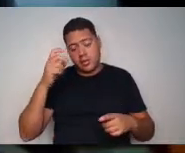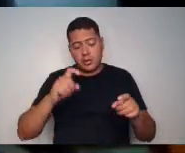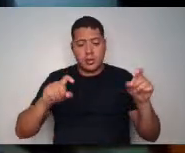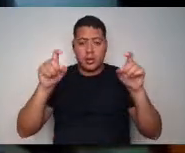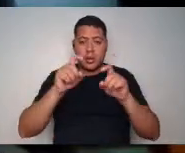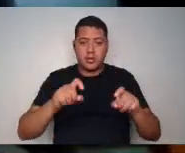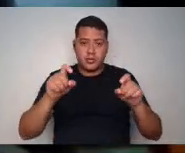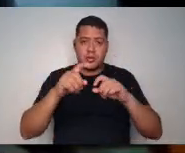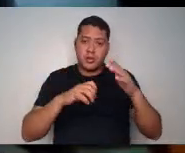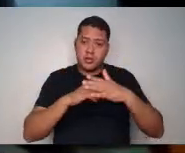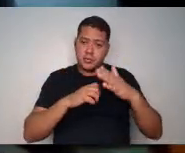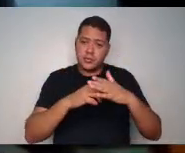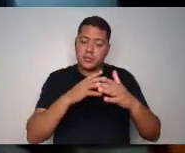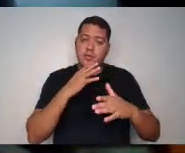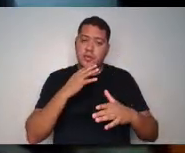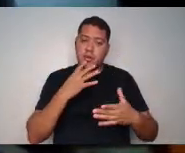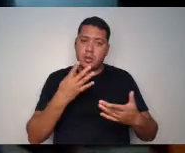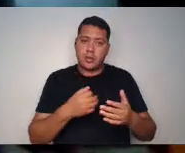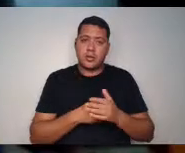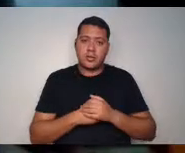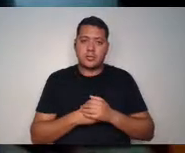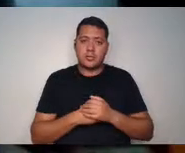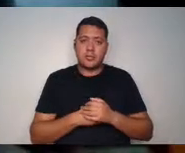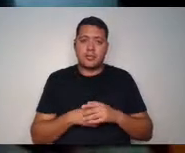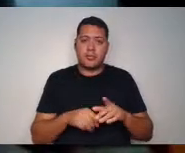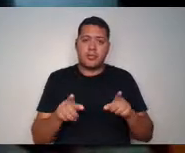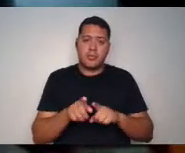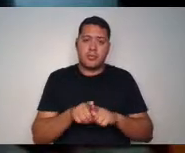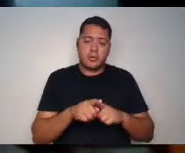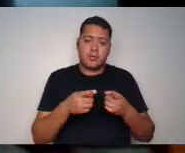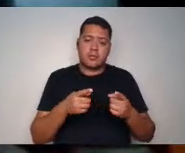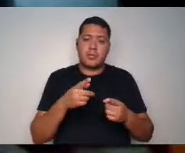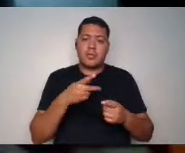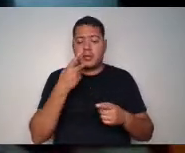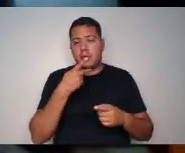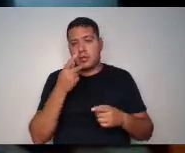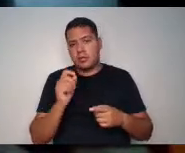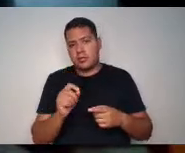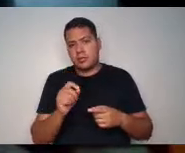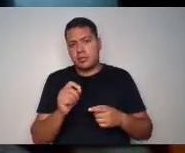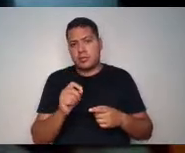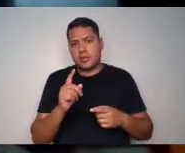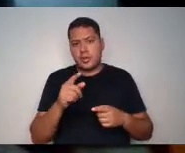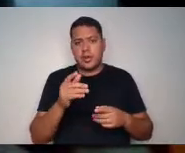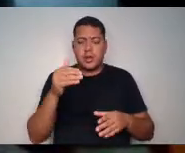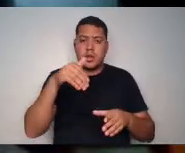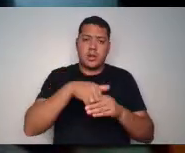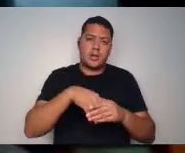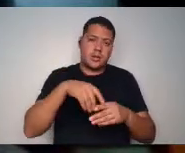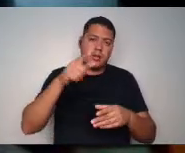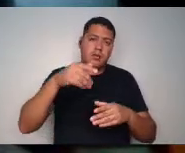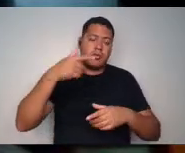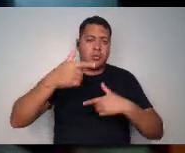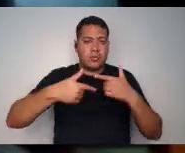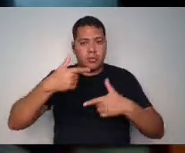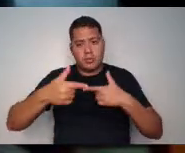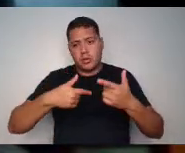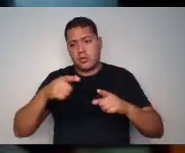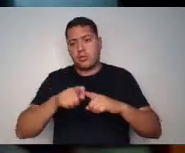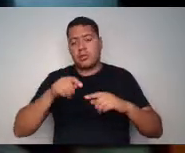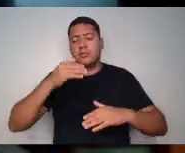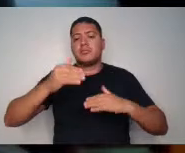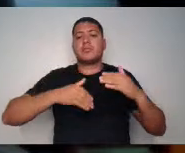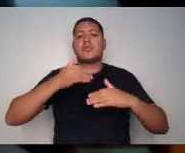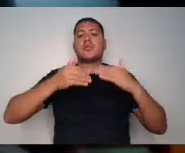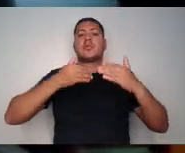artificial intelligence, and the companies know this. There are very recent studies that say that by selecting